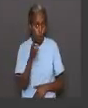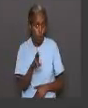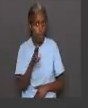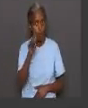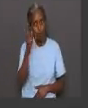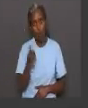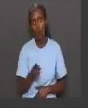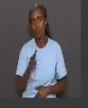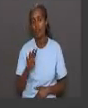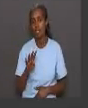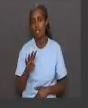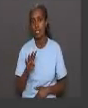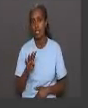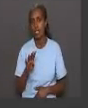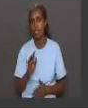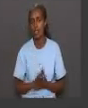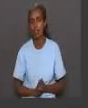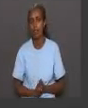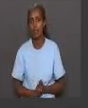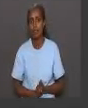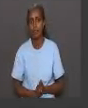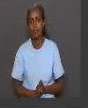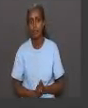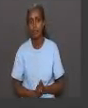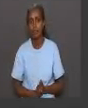or 1 over 4.